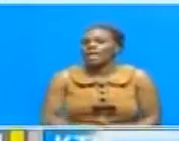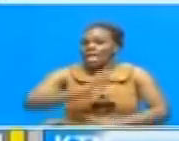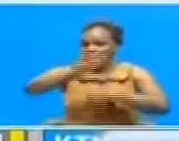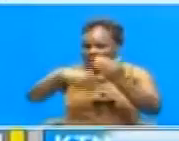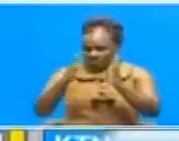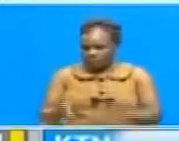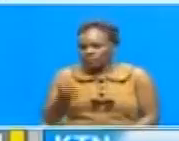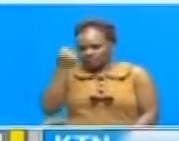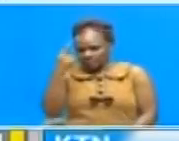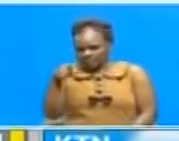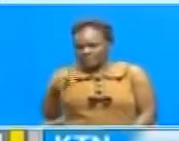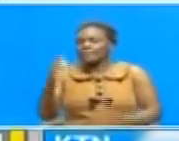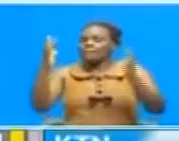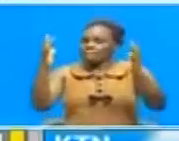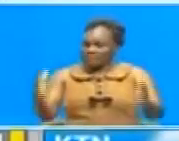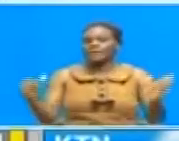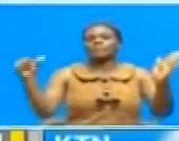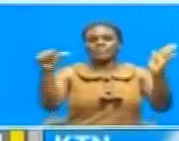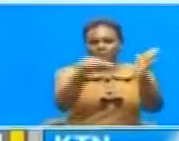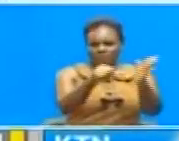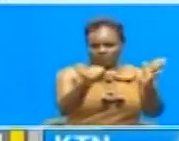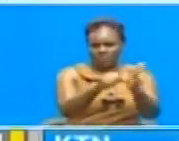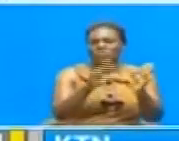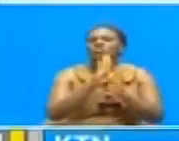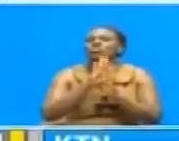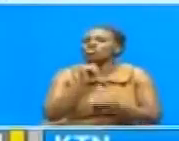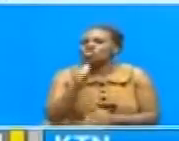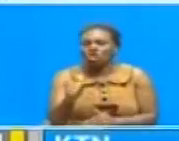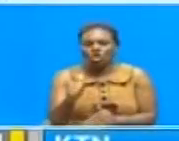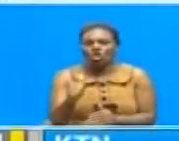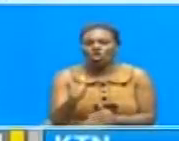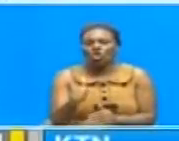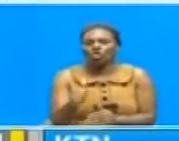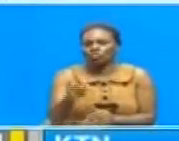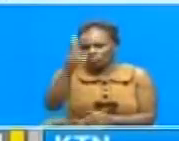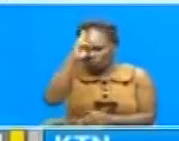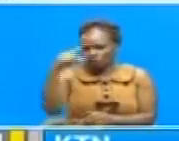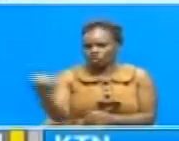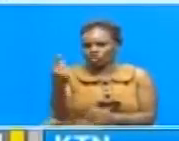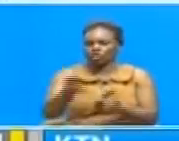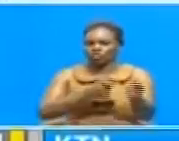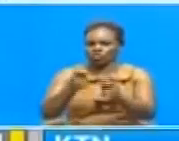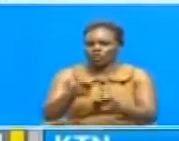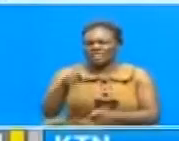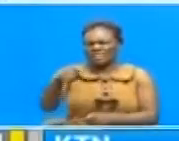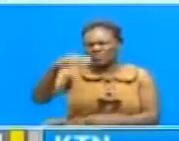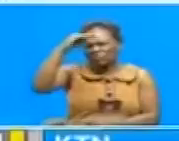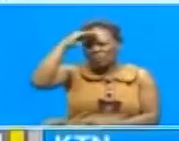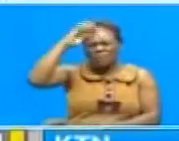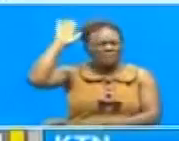Everybody realizes that it was such a big problem that not just simple laws could control that. These brews were too